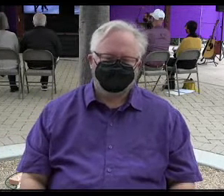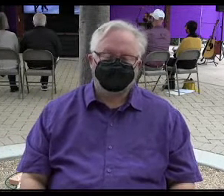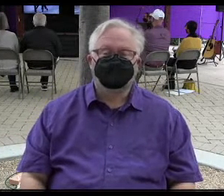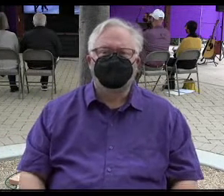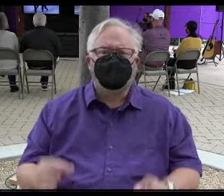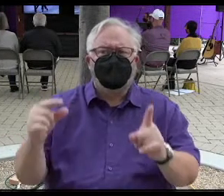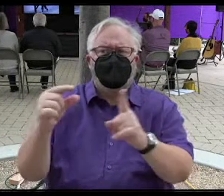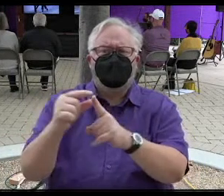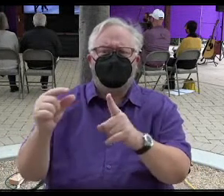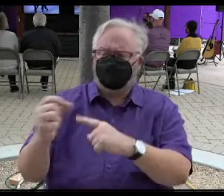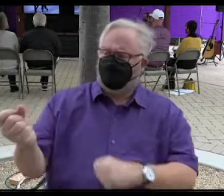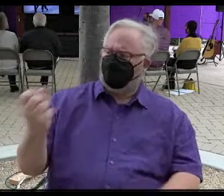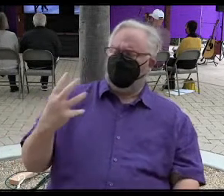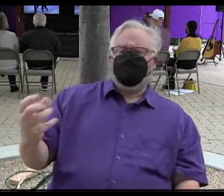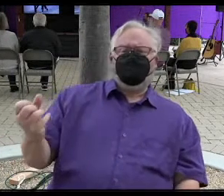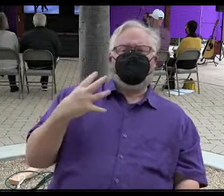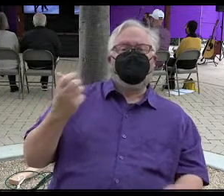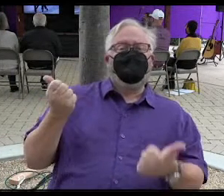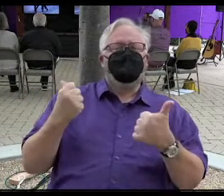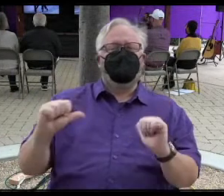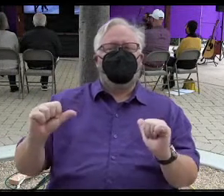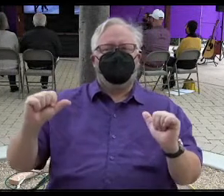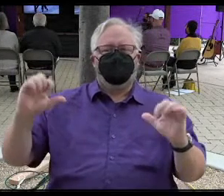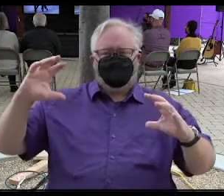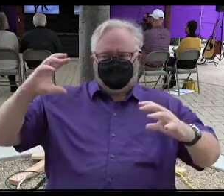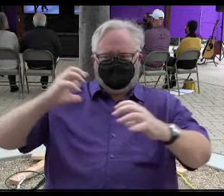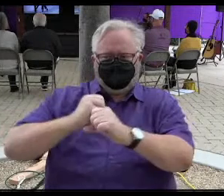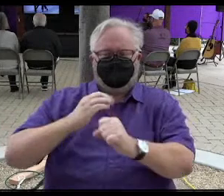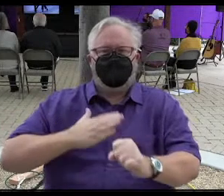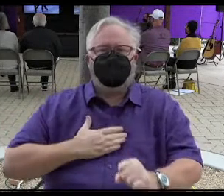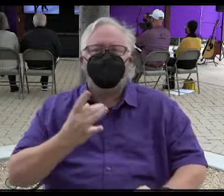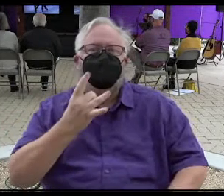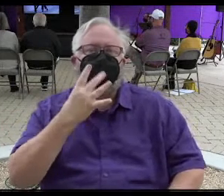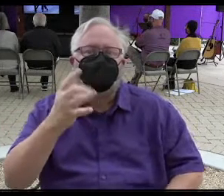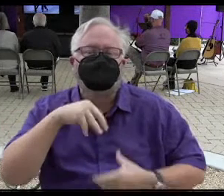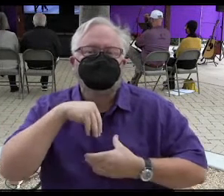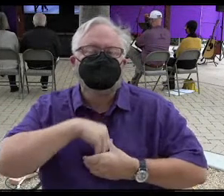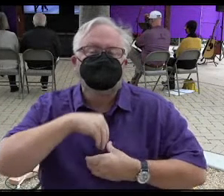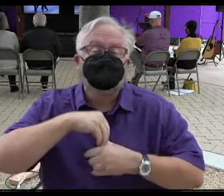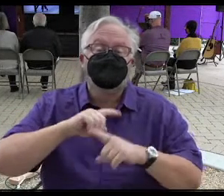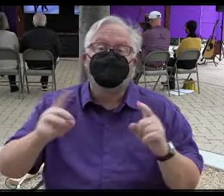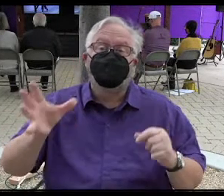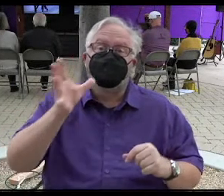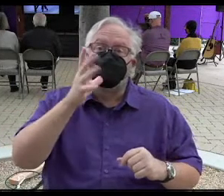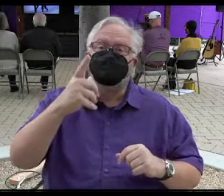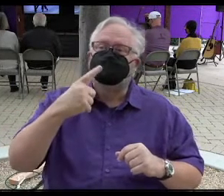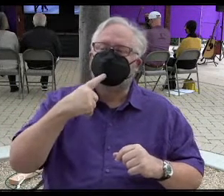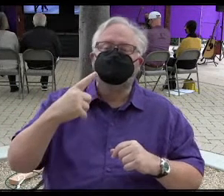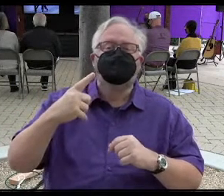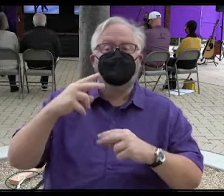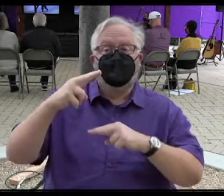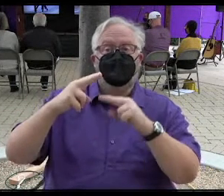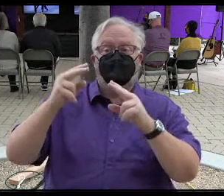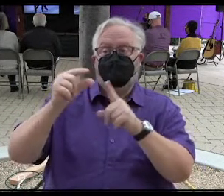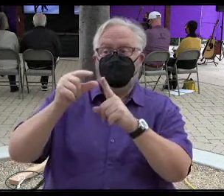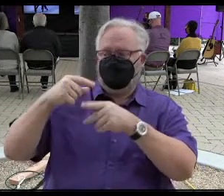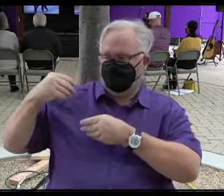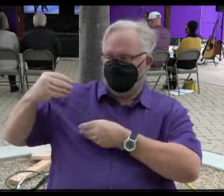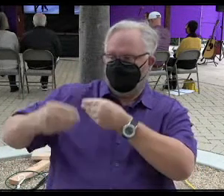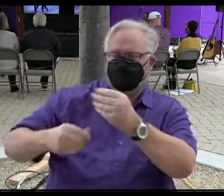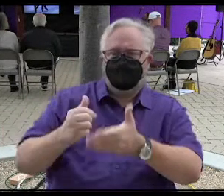Those words may try to dim my light, but Mommy says that words passed down can build me up to new